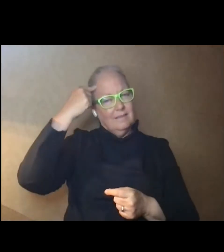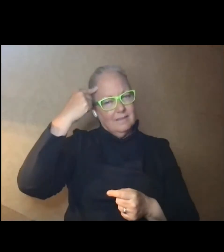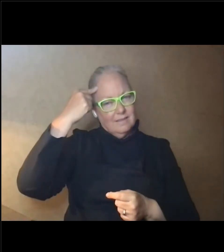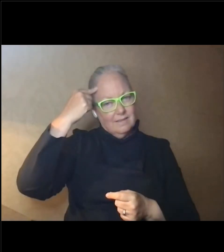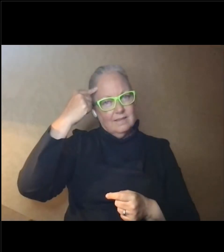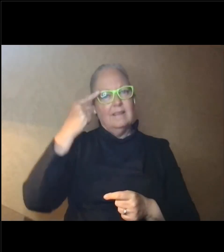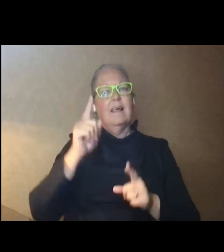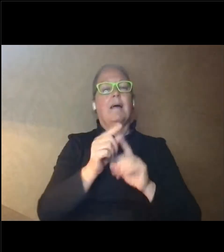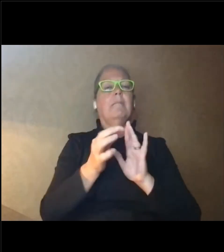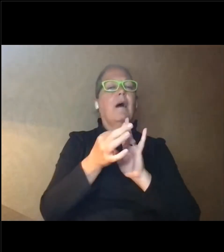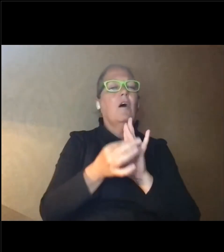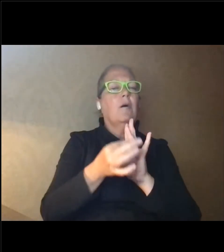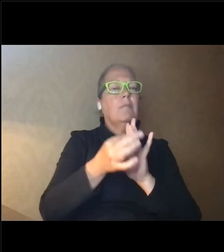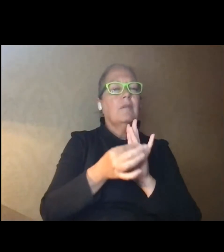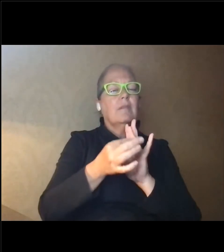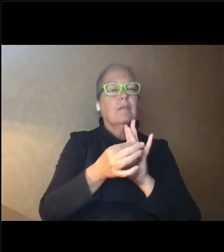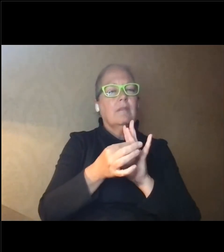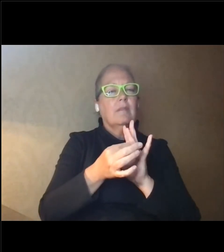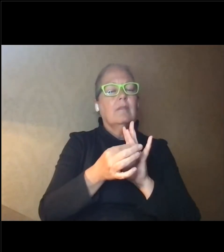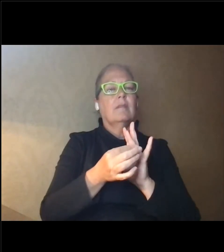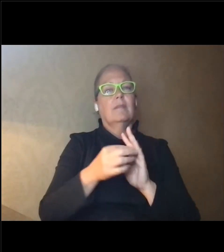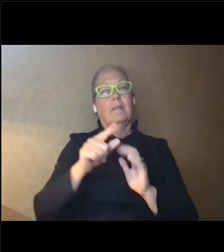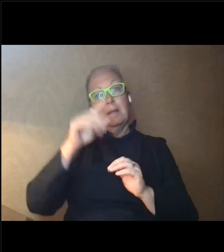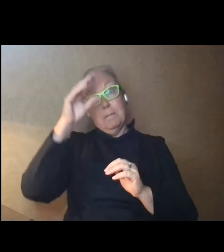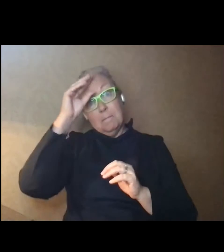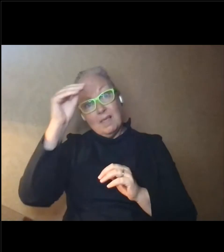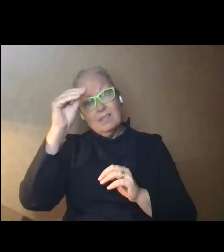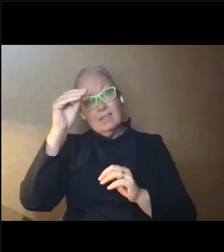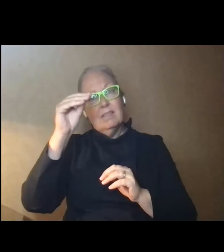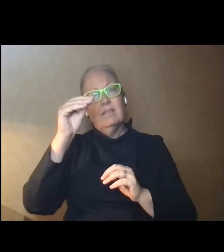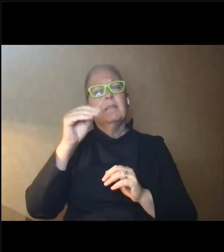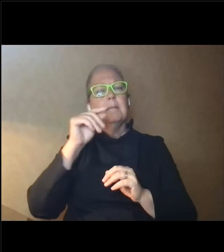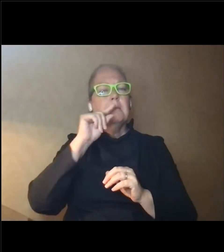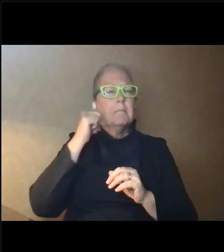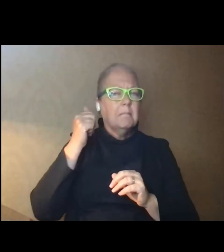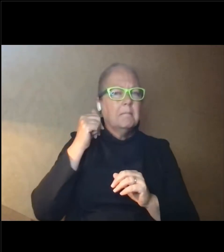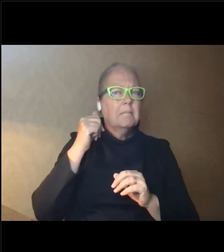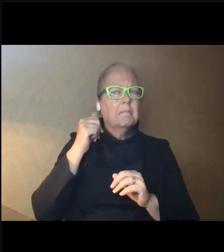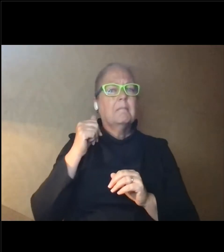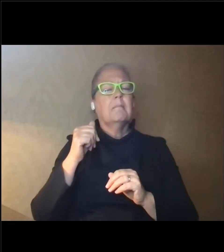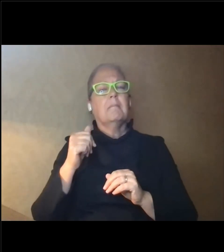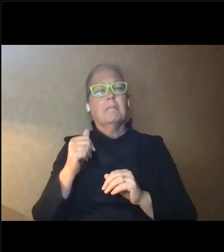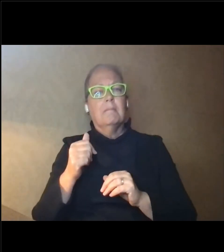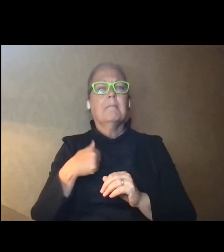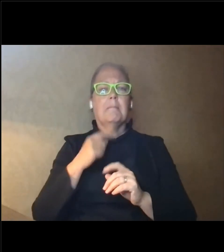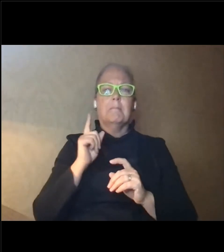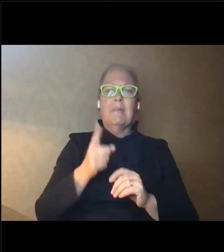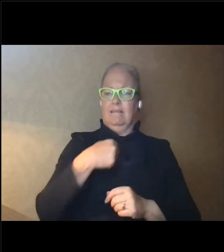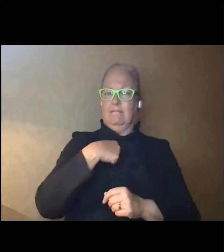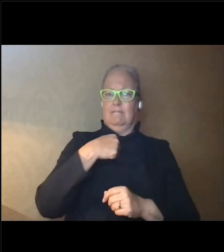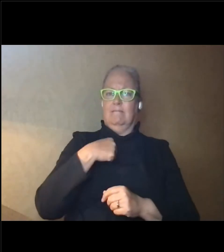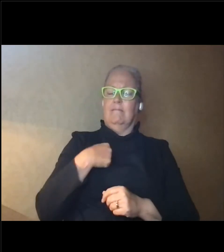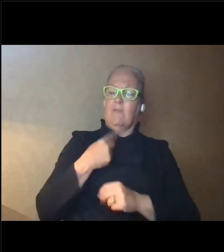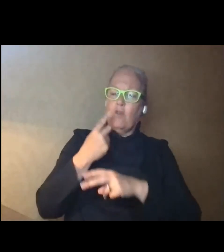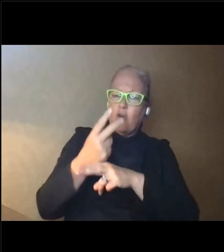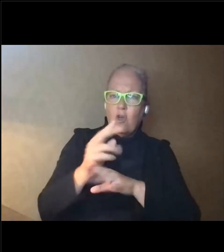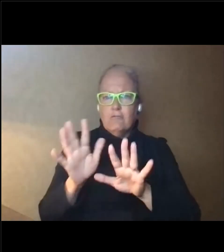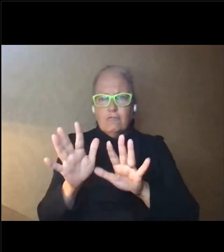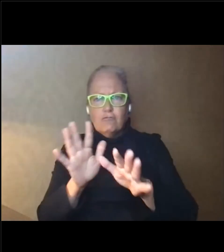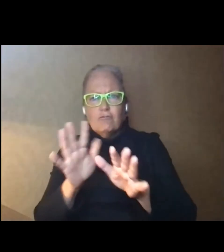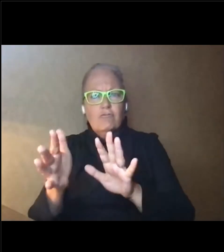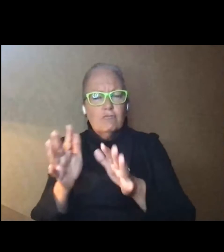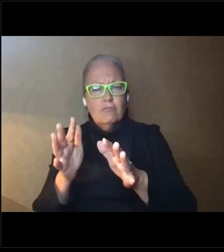husbands and sons, and we fail to look after ourselves. We do the care role of others,